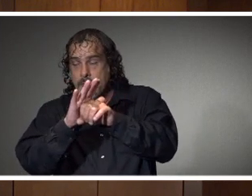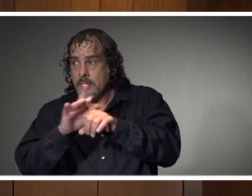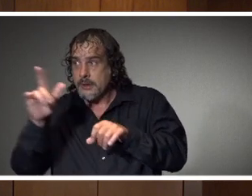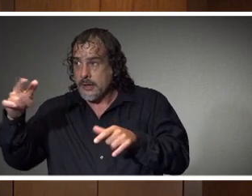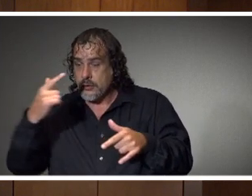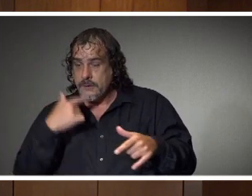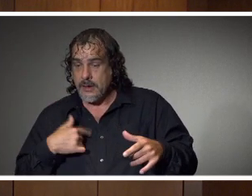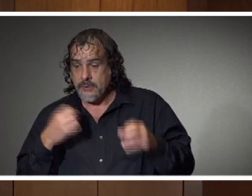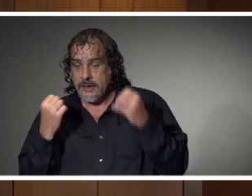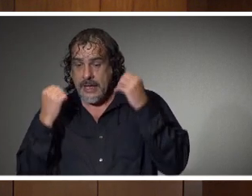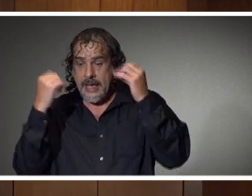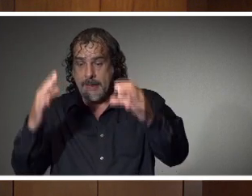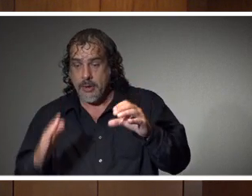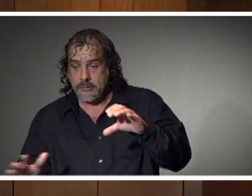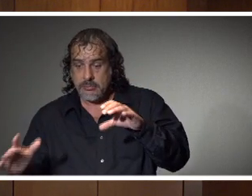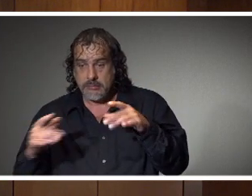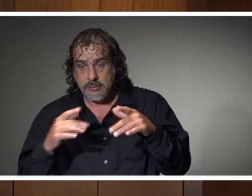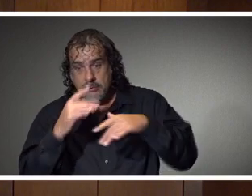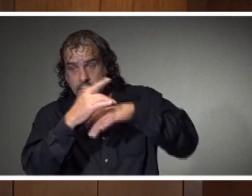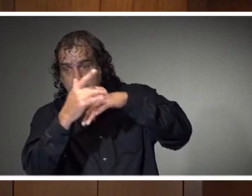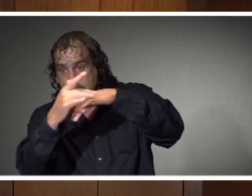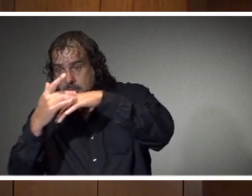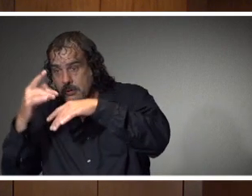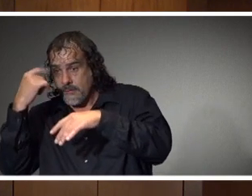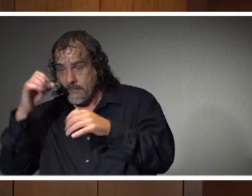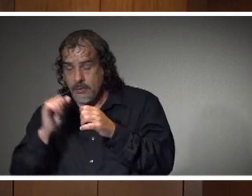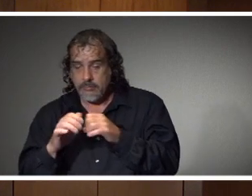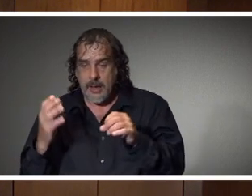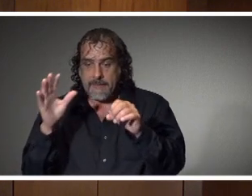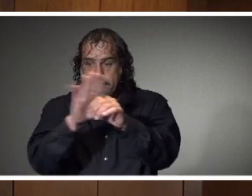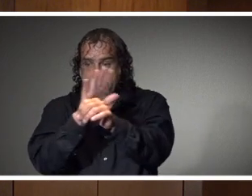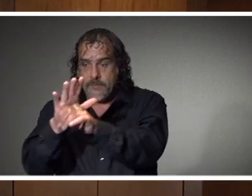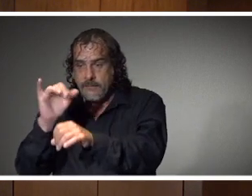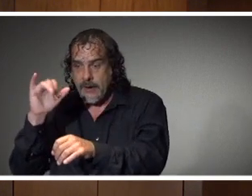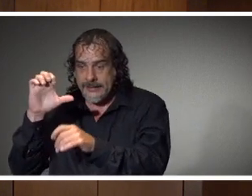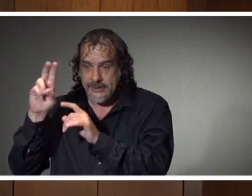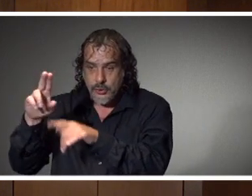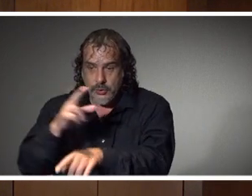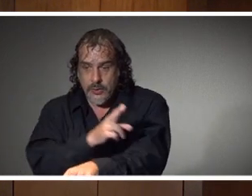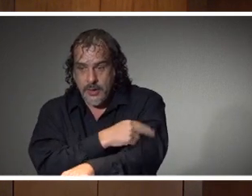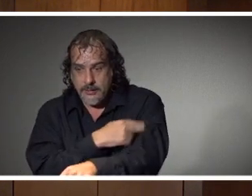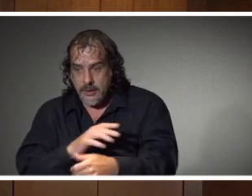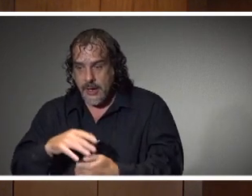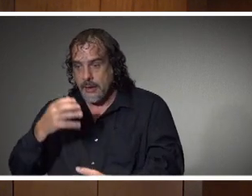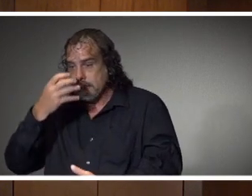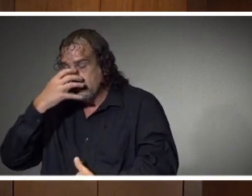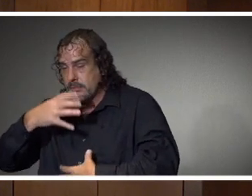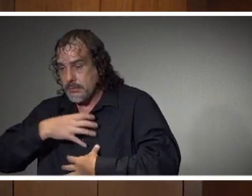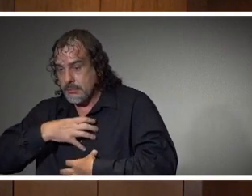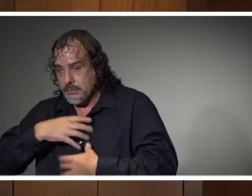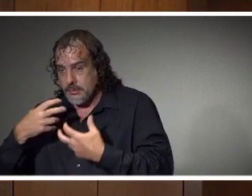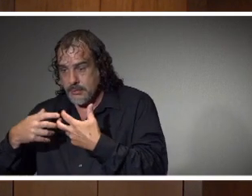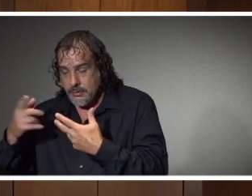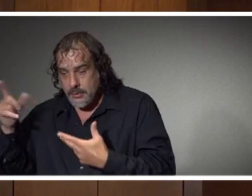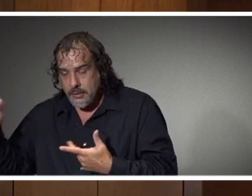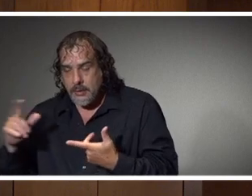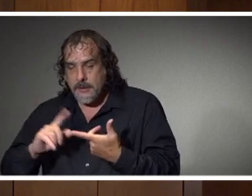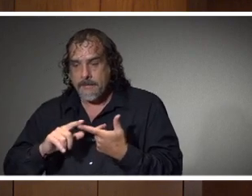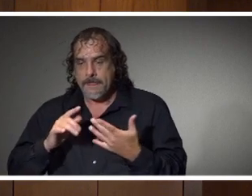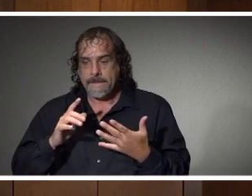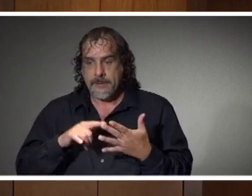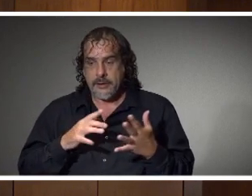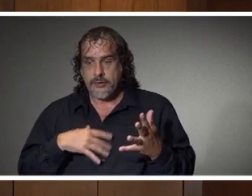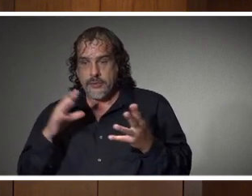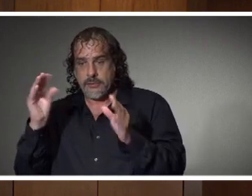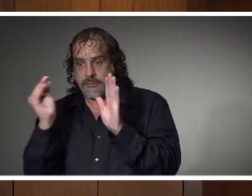of the state's healthcare system for hospitalizations, intensive care units, and ventilators? And can you add that capacity to the